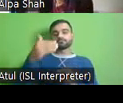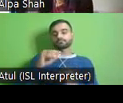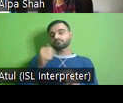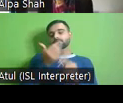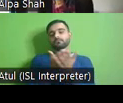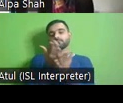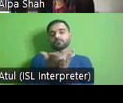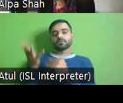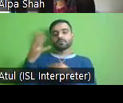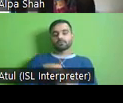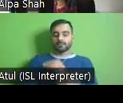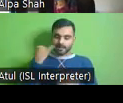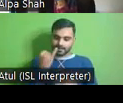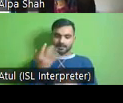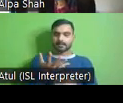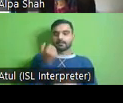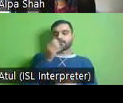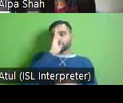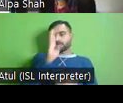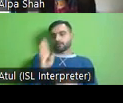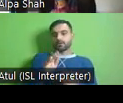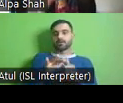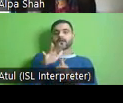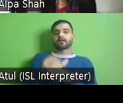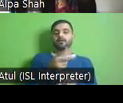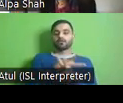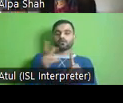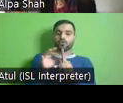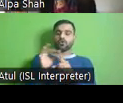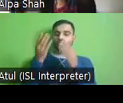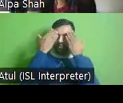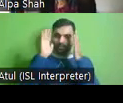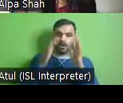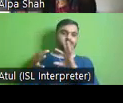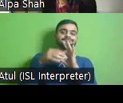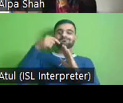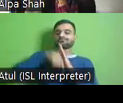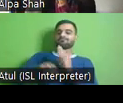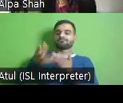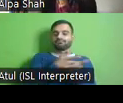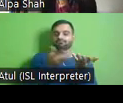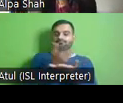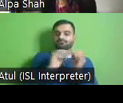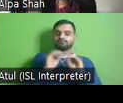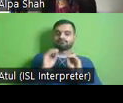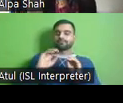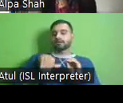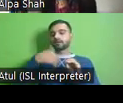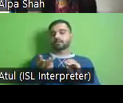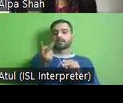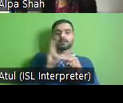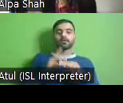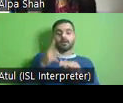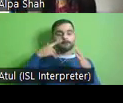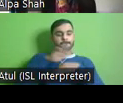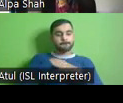to go about the search for direct access to livelihoods as well. I don't want to be prescriptive. It doesn't necessarily have to be only land